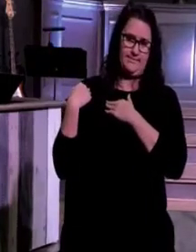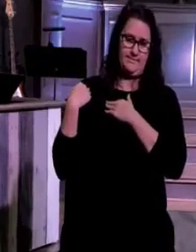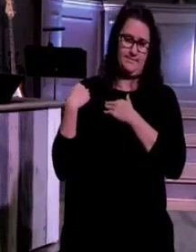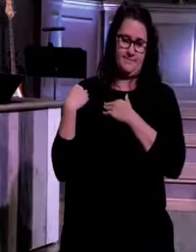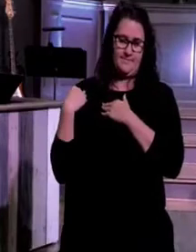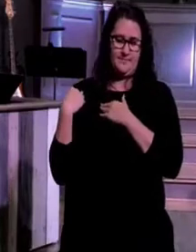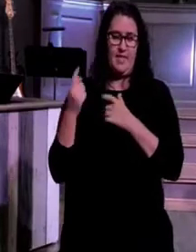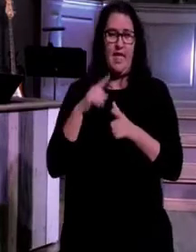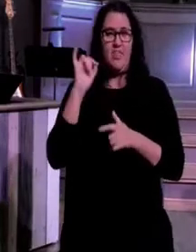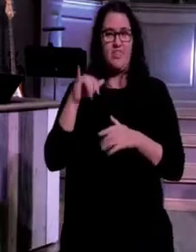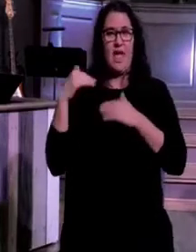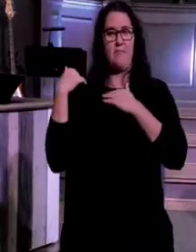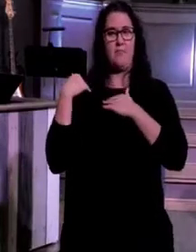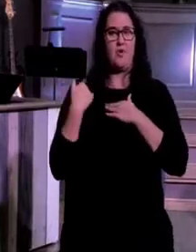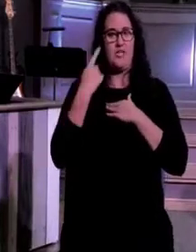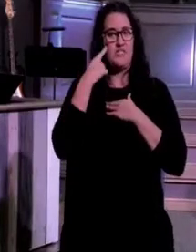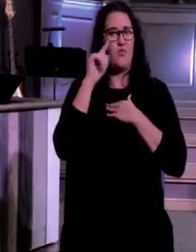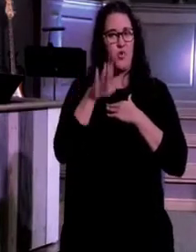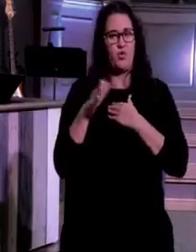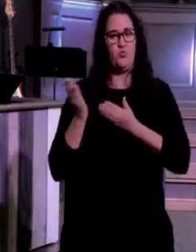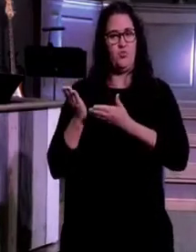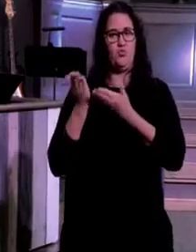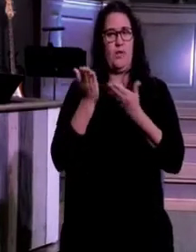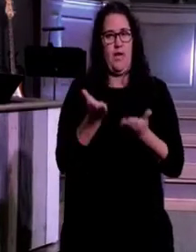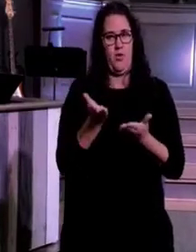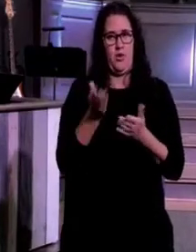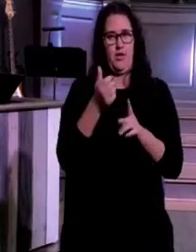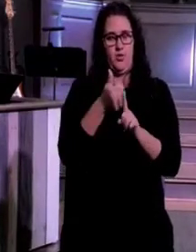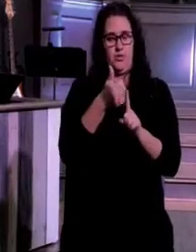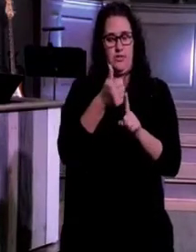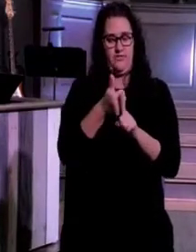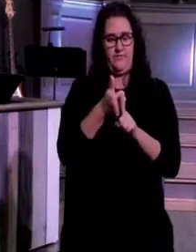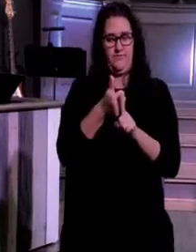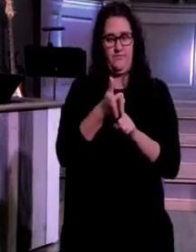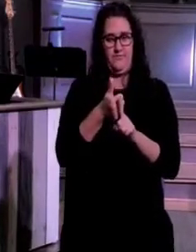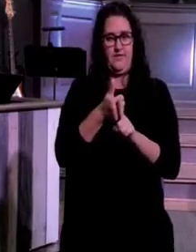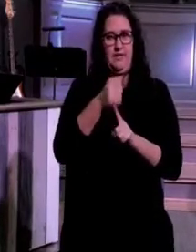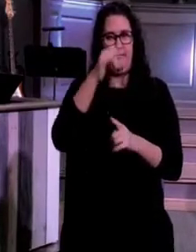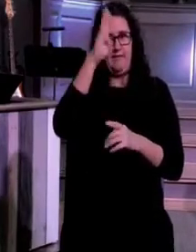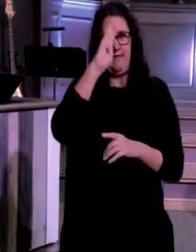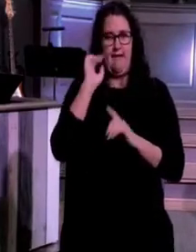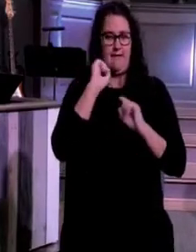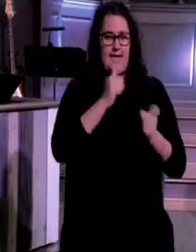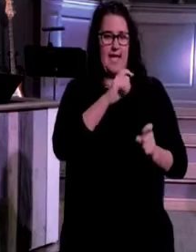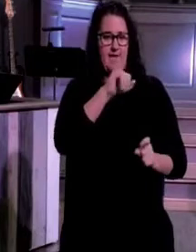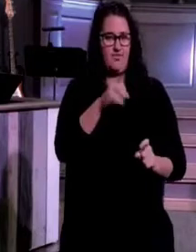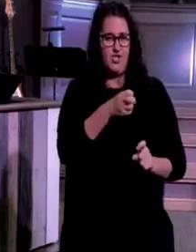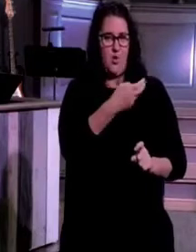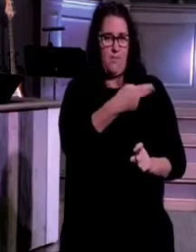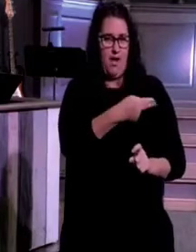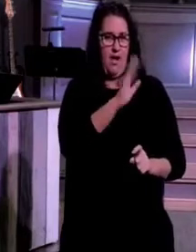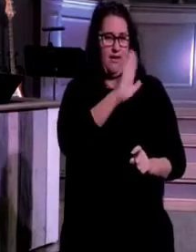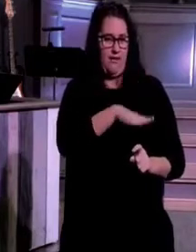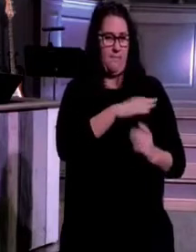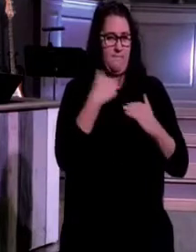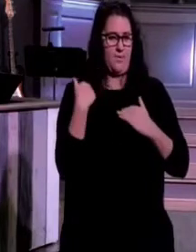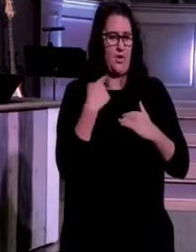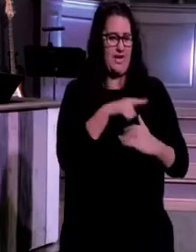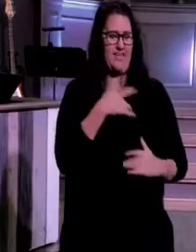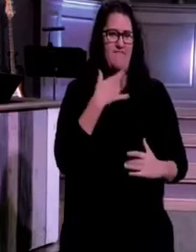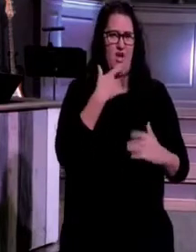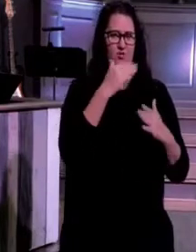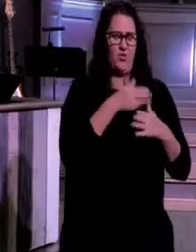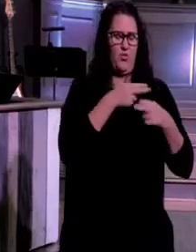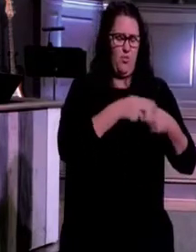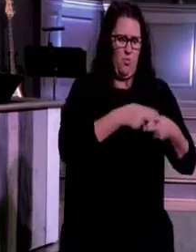And that burden is for you to carry. God gave Jeremiah a burden that Jeremiah felt the weight of that. He even said, "God,